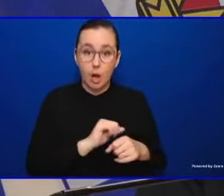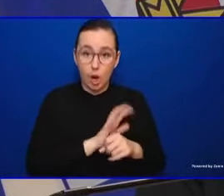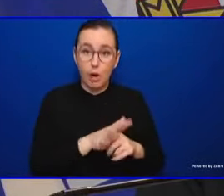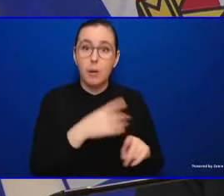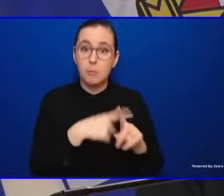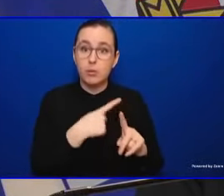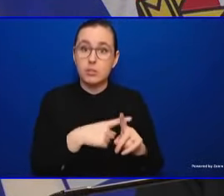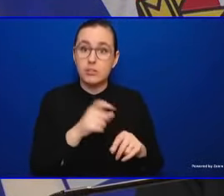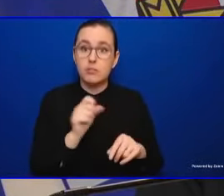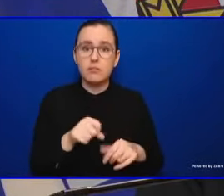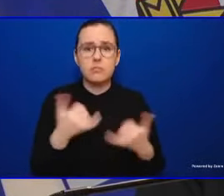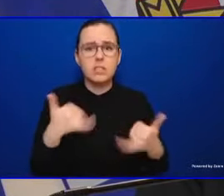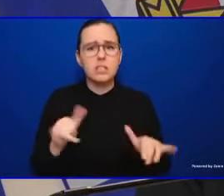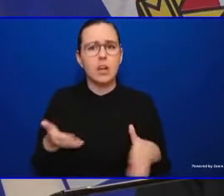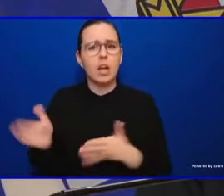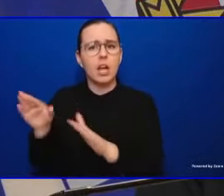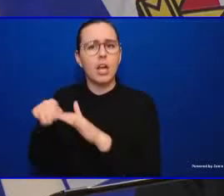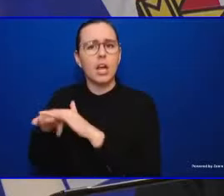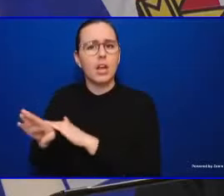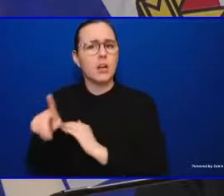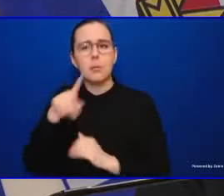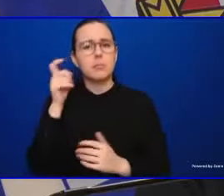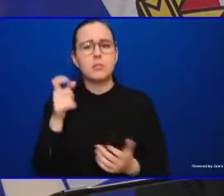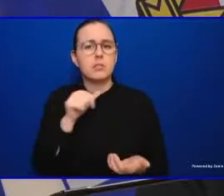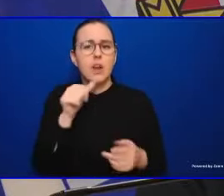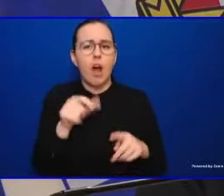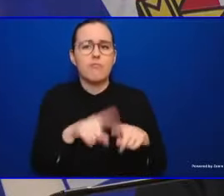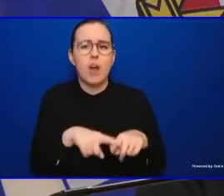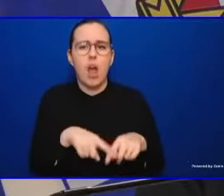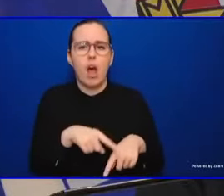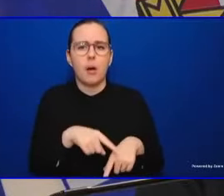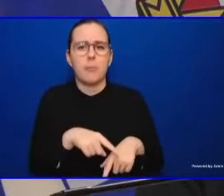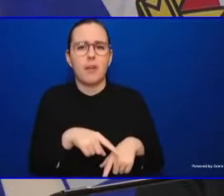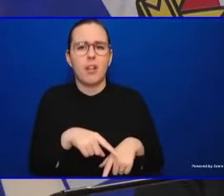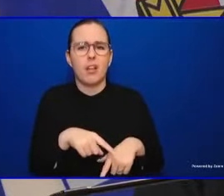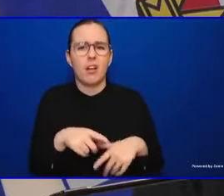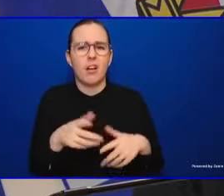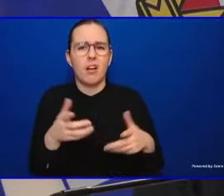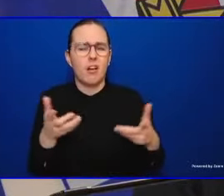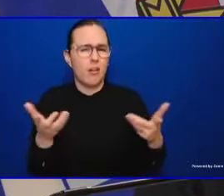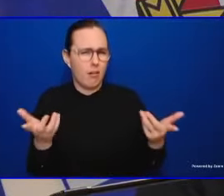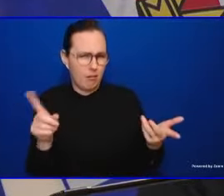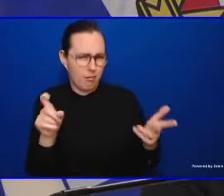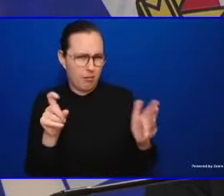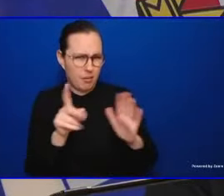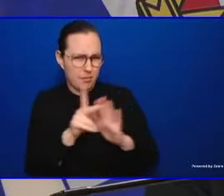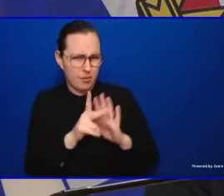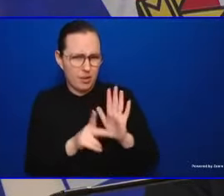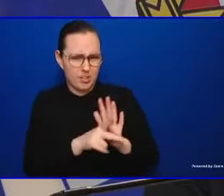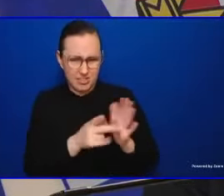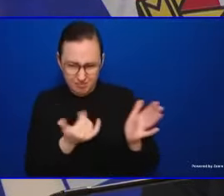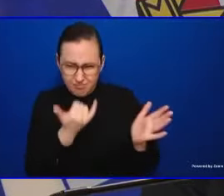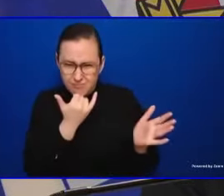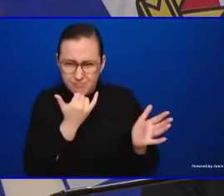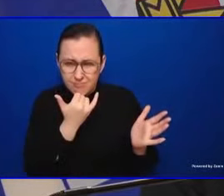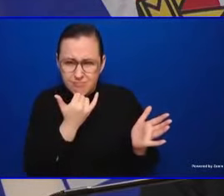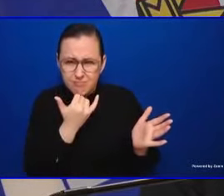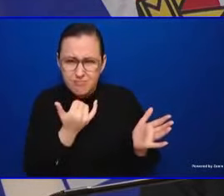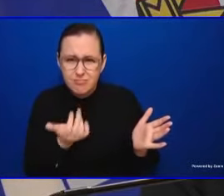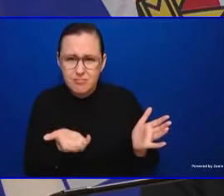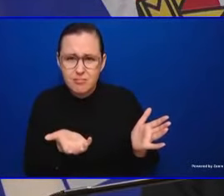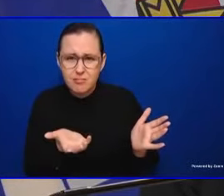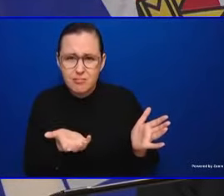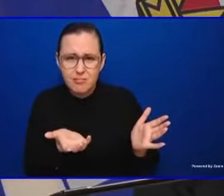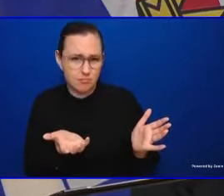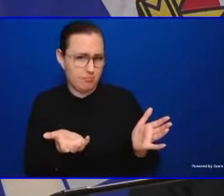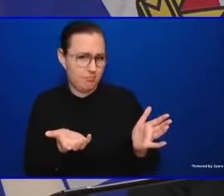Omicron detection. Is this the policy, or is she wrong? That's not the policy that we would have in place. No, I